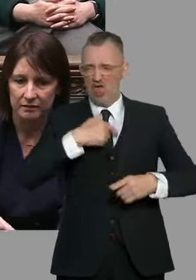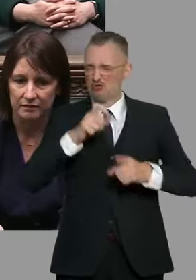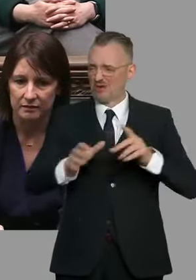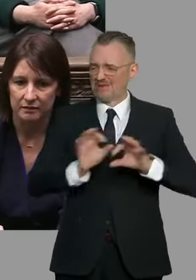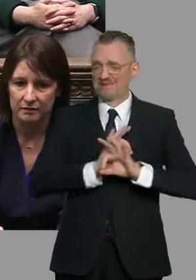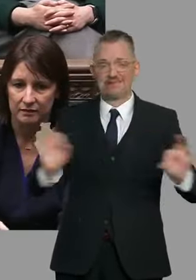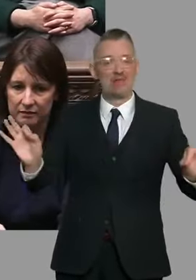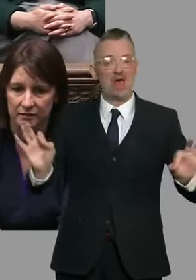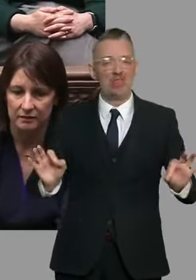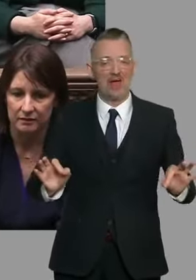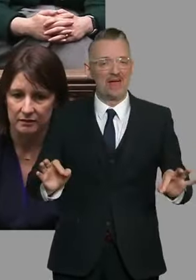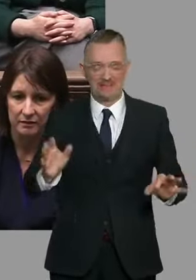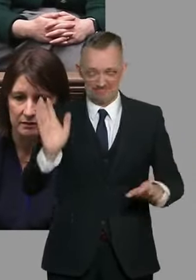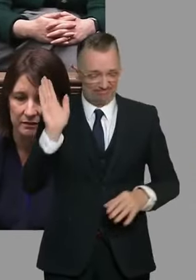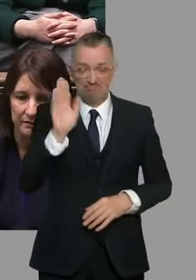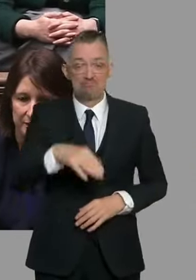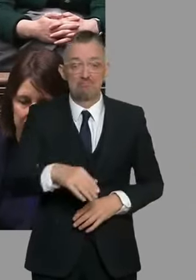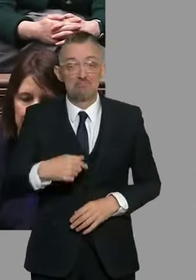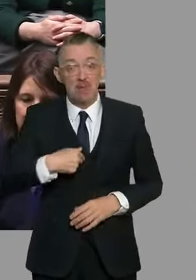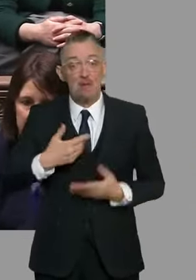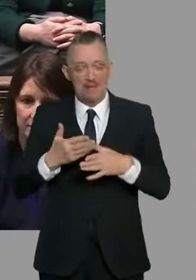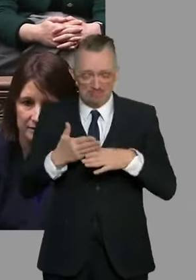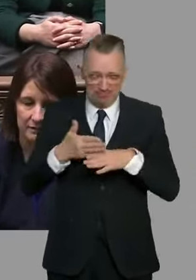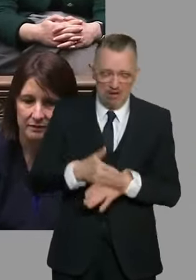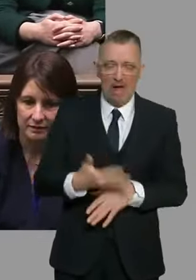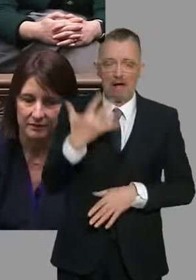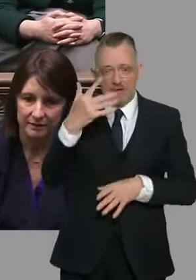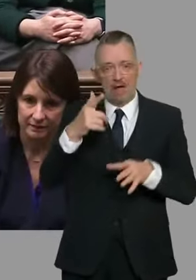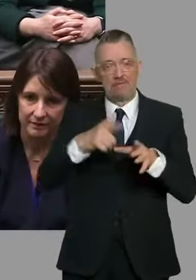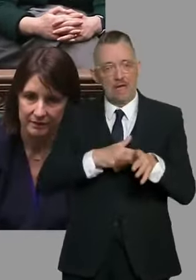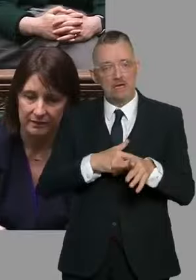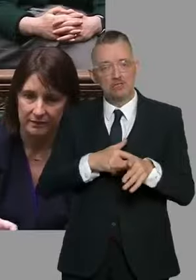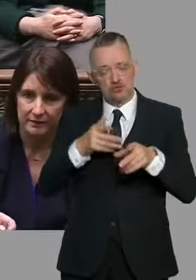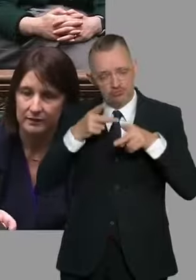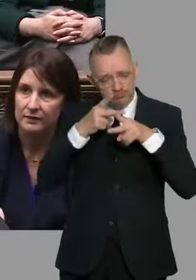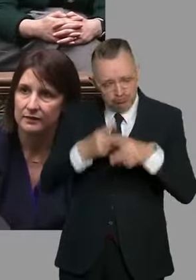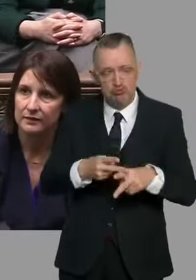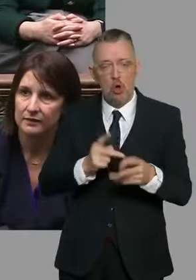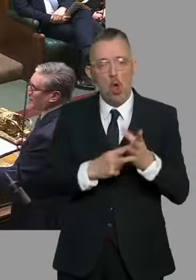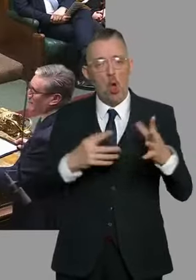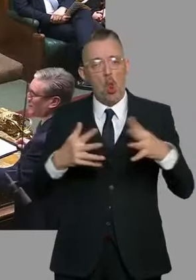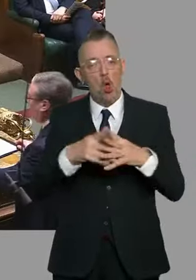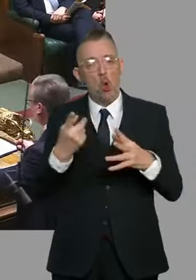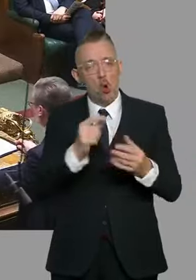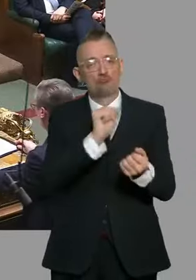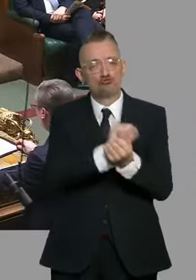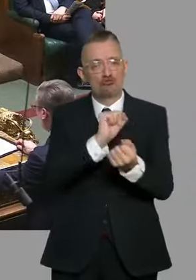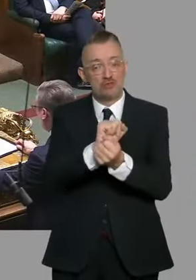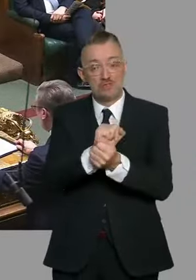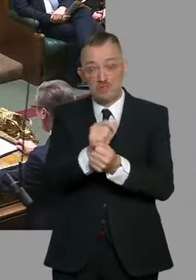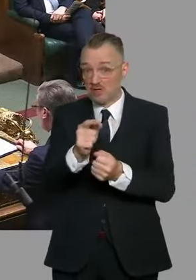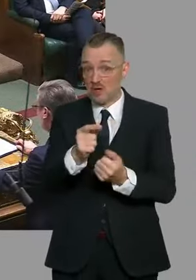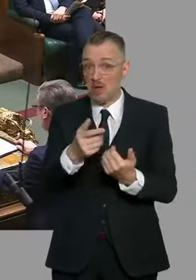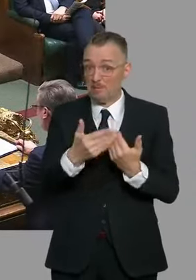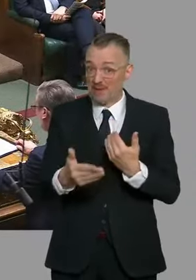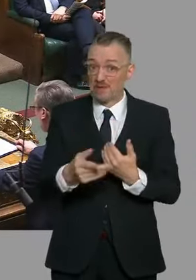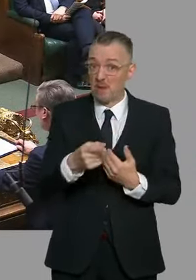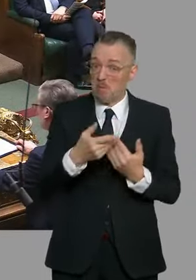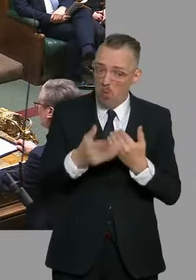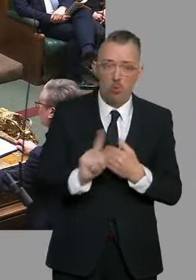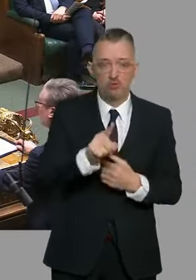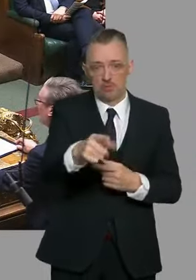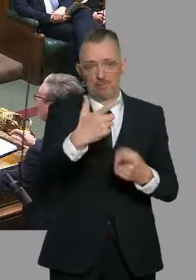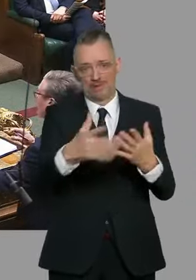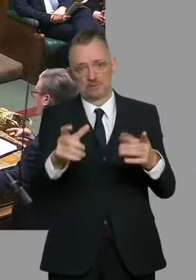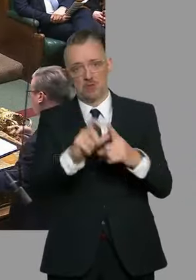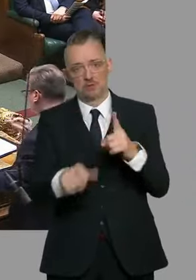life to law enforcement, locking up criminals, which is more than she can say. And it would be easier to take the opposition seriously if they